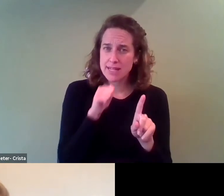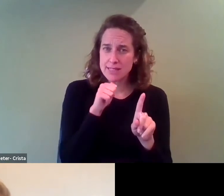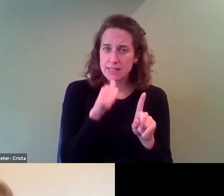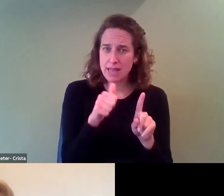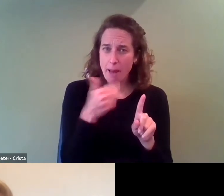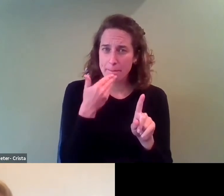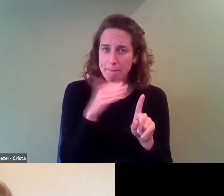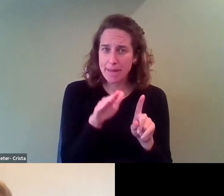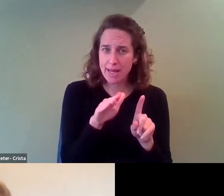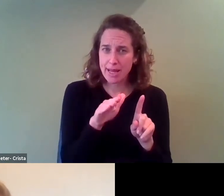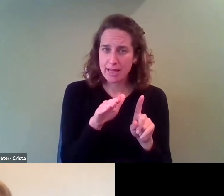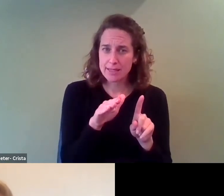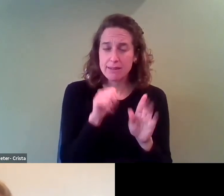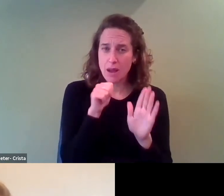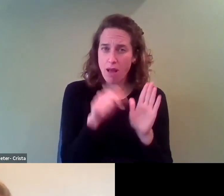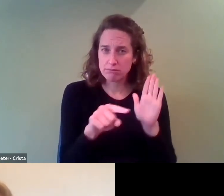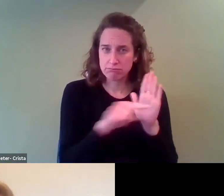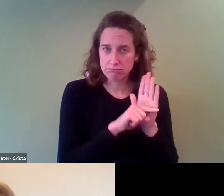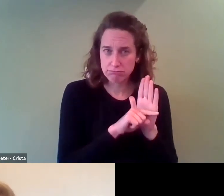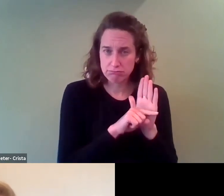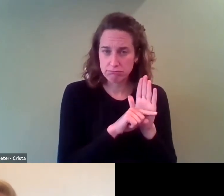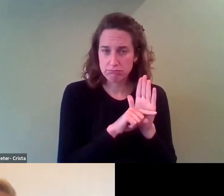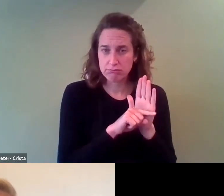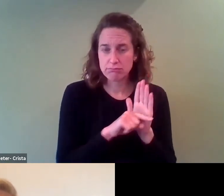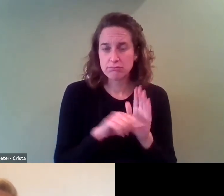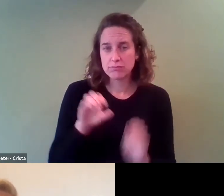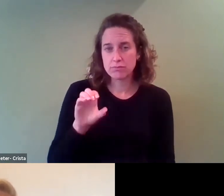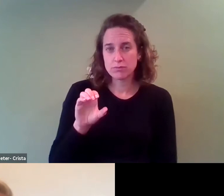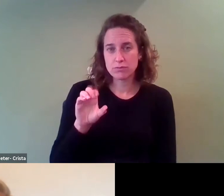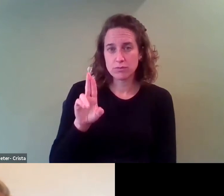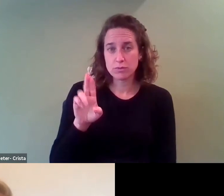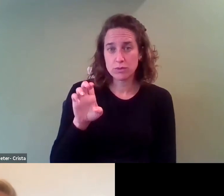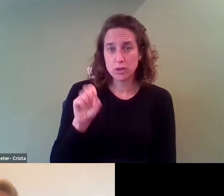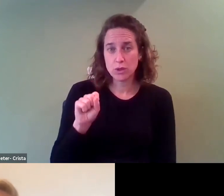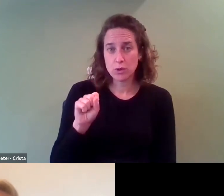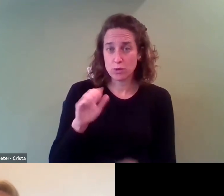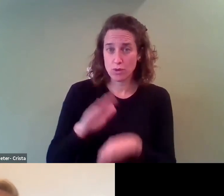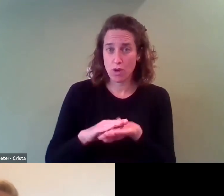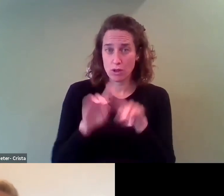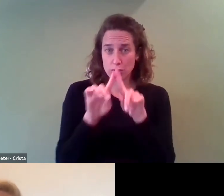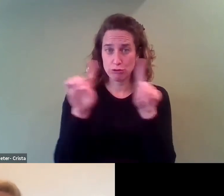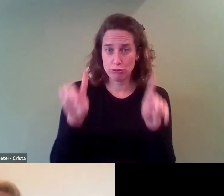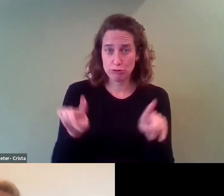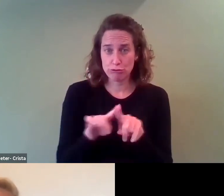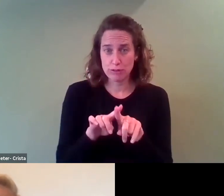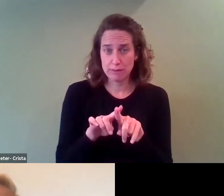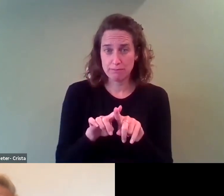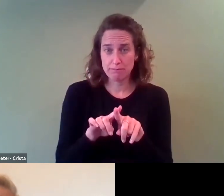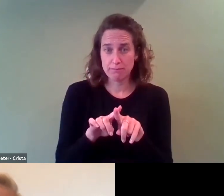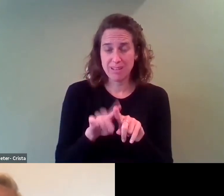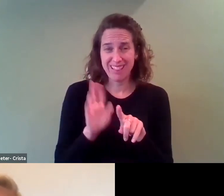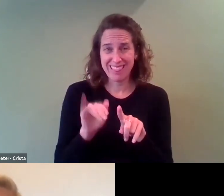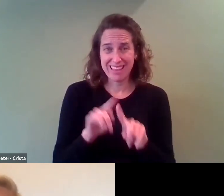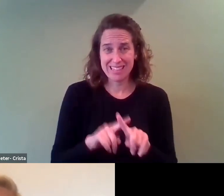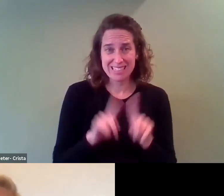words, the cues that you get through a screen are essentially attenuated compared to